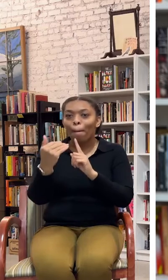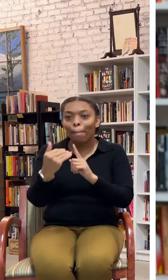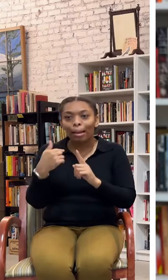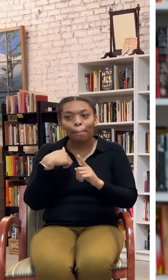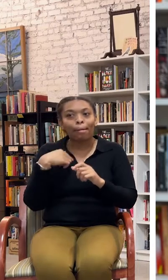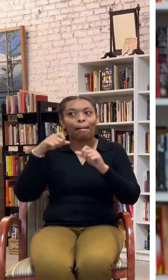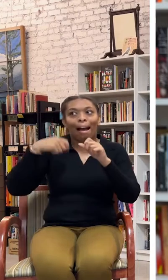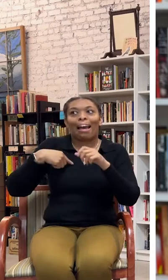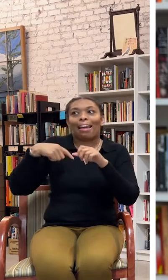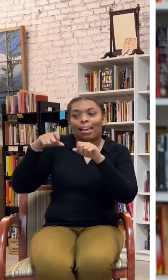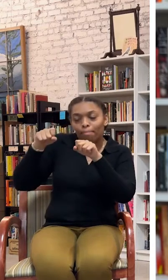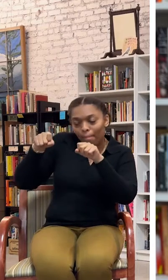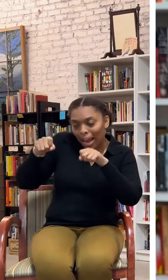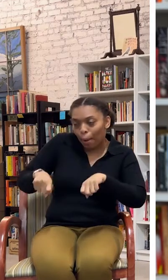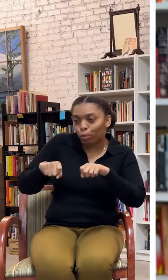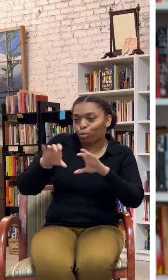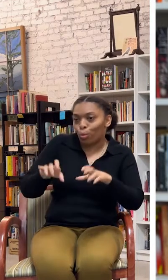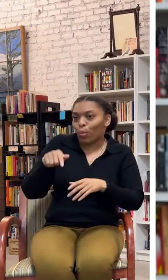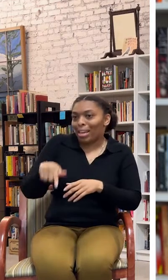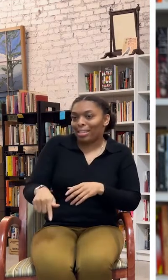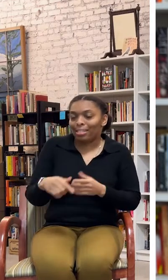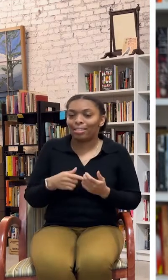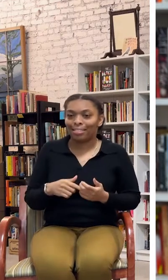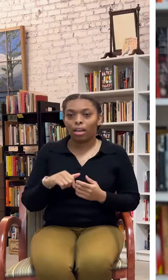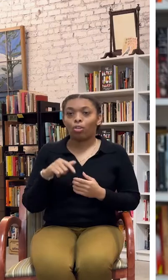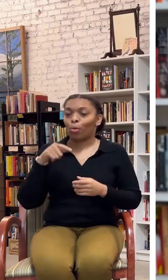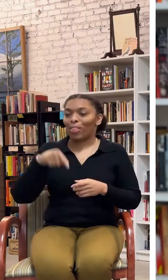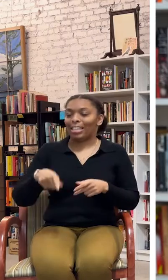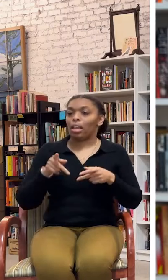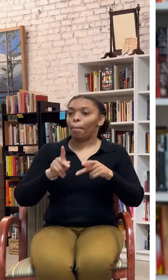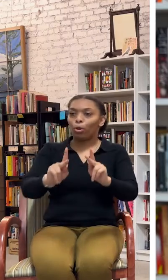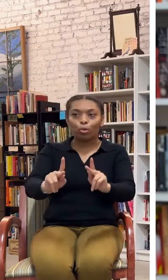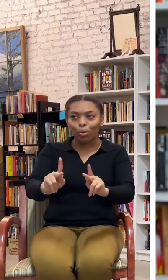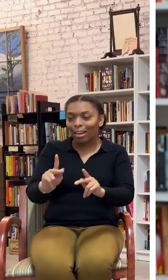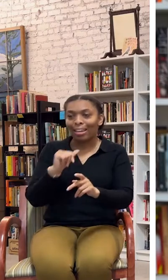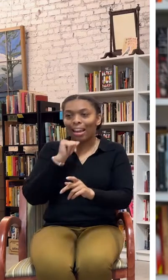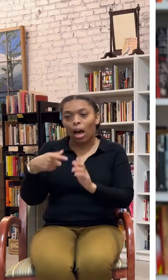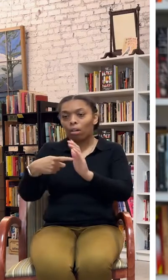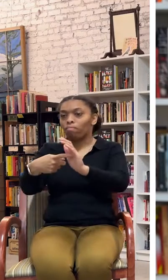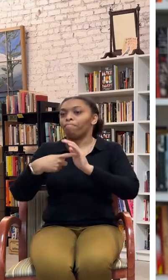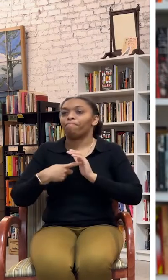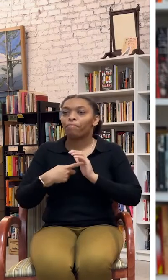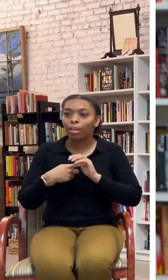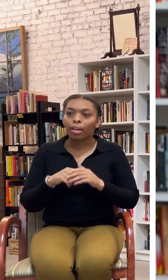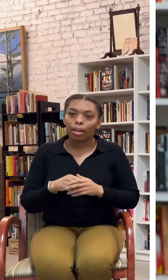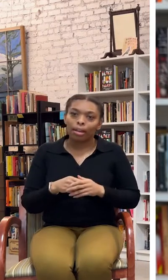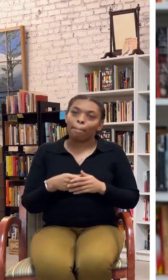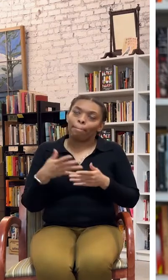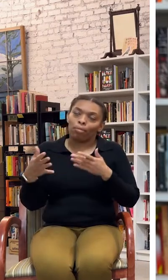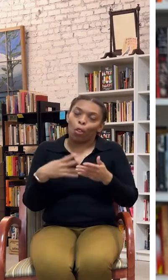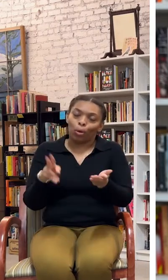do this. I don't have to do this. And that was really important to remember that this is an opportunity, not an obligation, even though there was a contract.